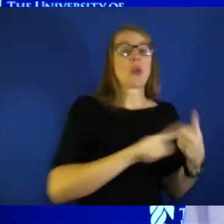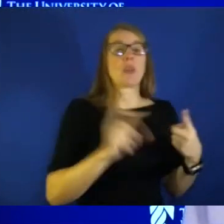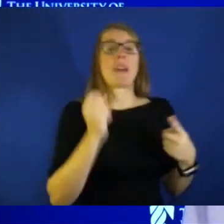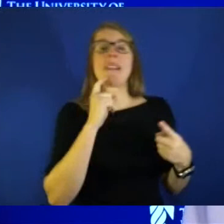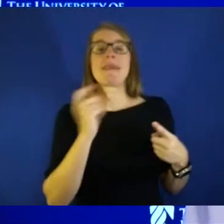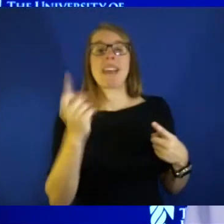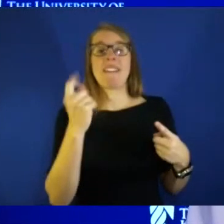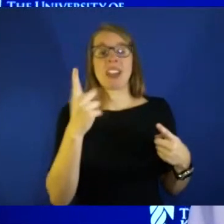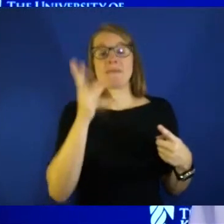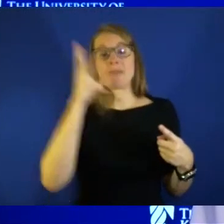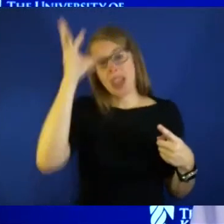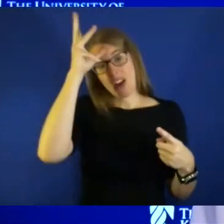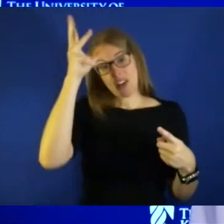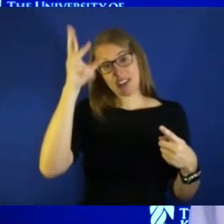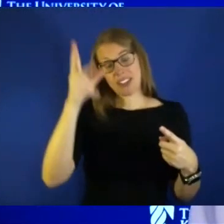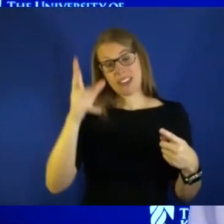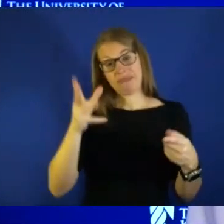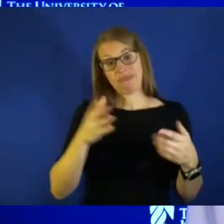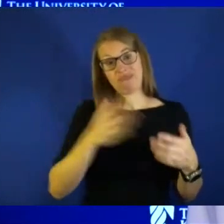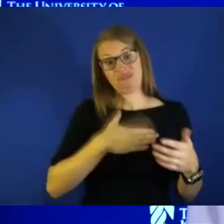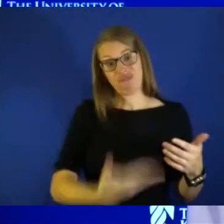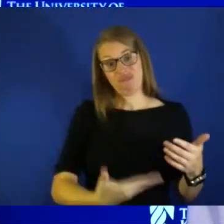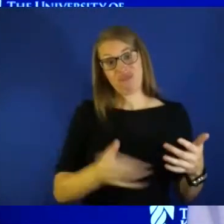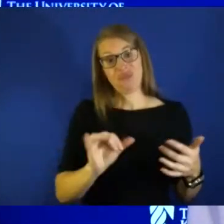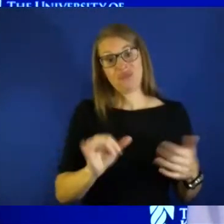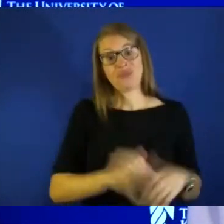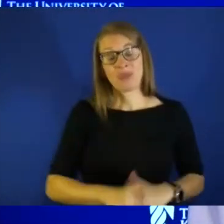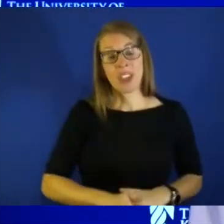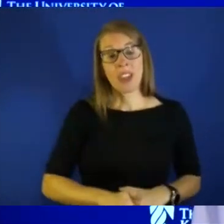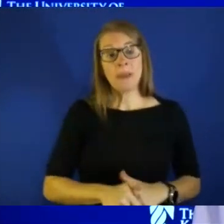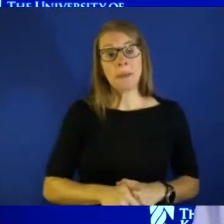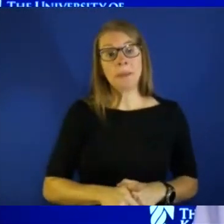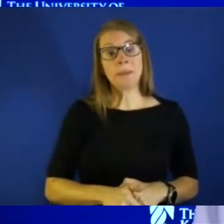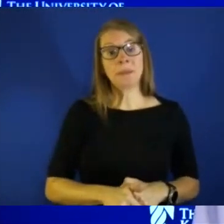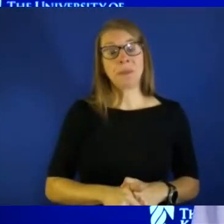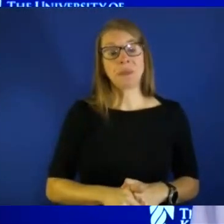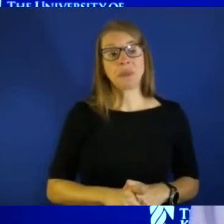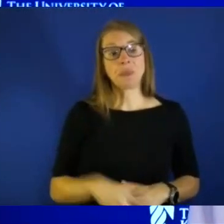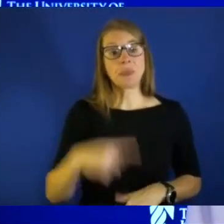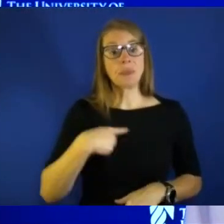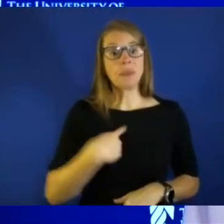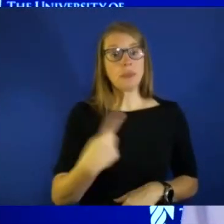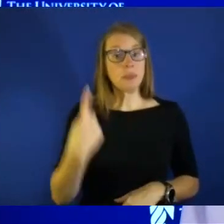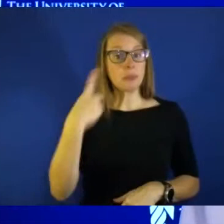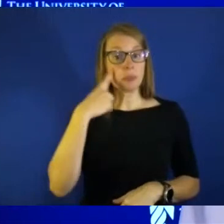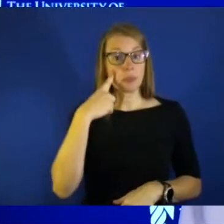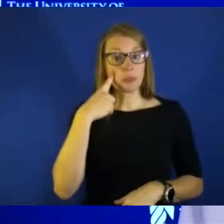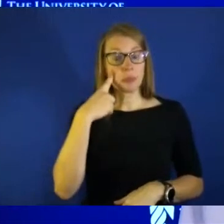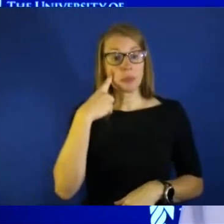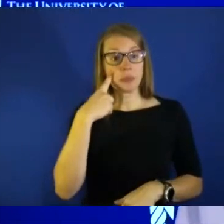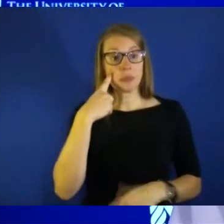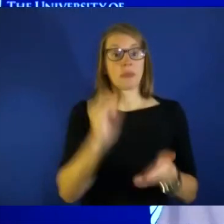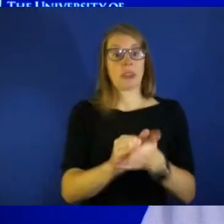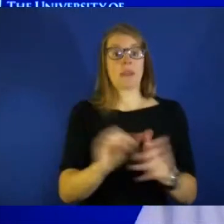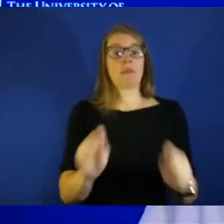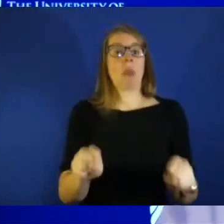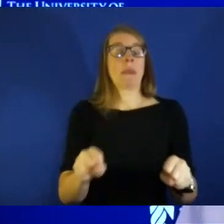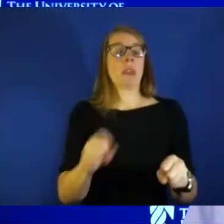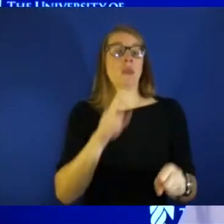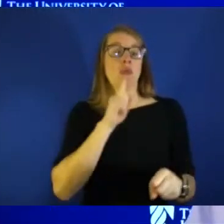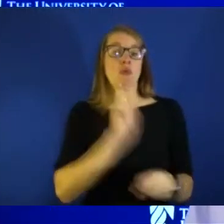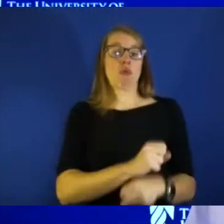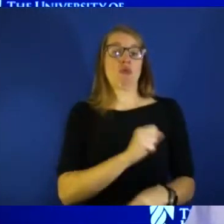parents' permission at that point in time. So, I mean, I think that is probably true, that we will never reach